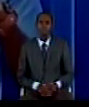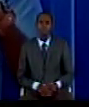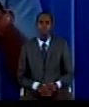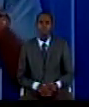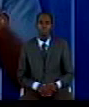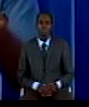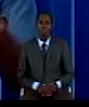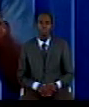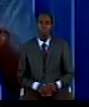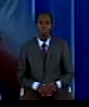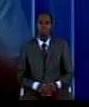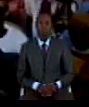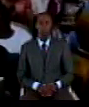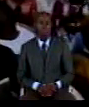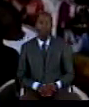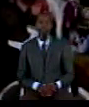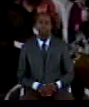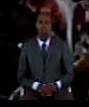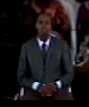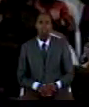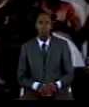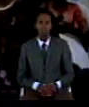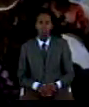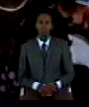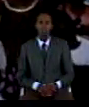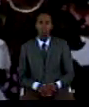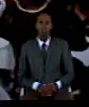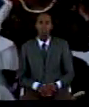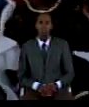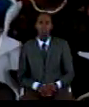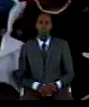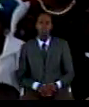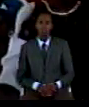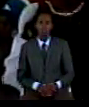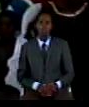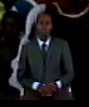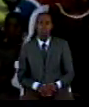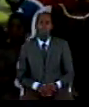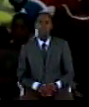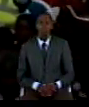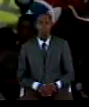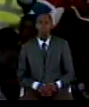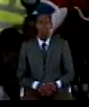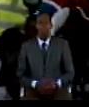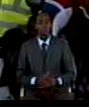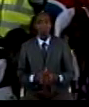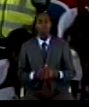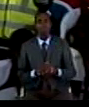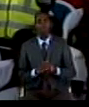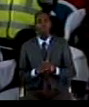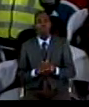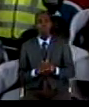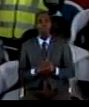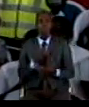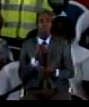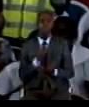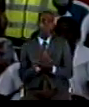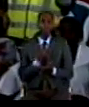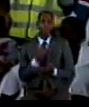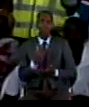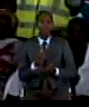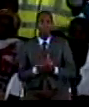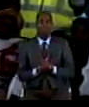na har ya tashi na gani amen amen amen hallelujah wonderful amen let's